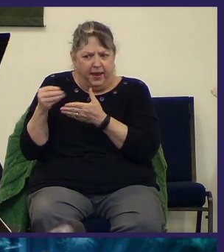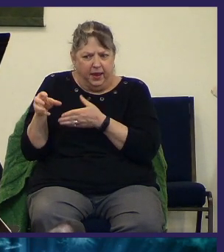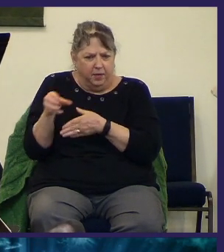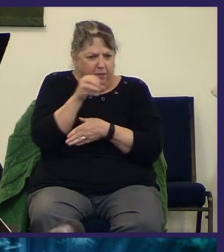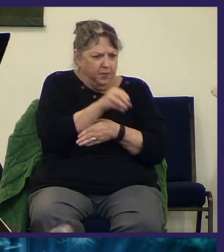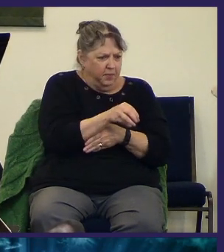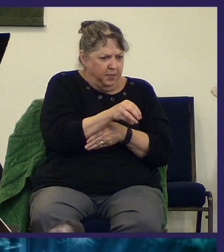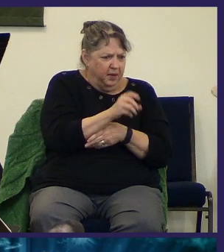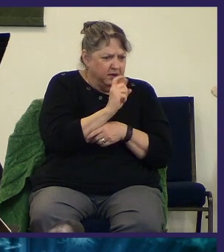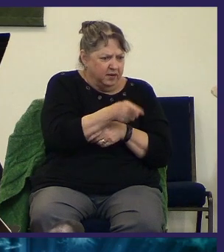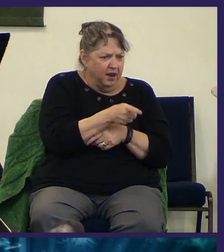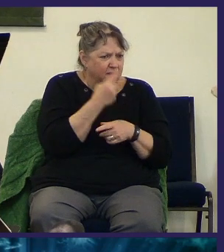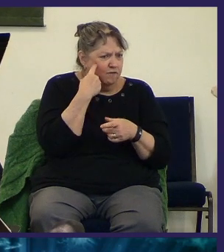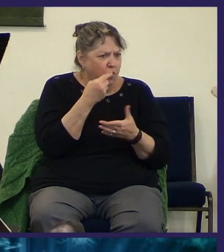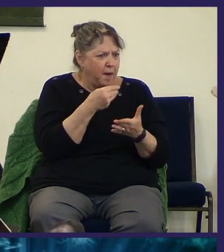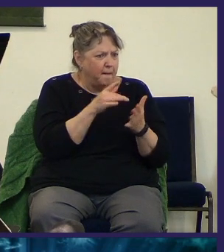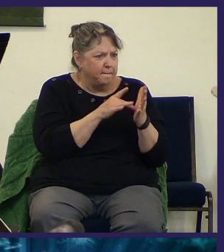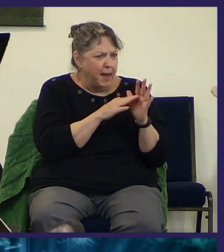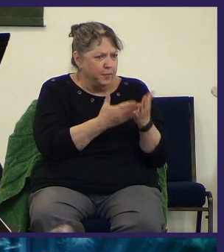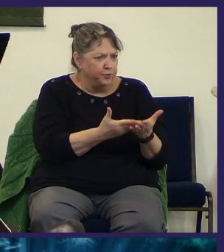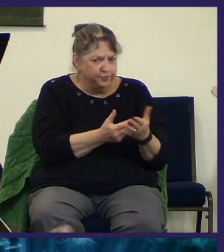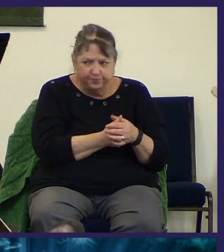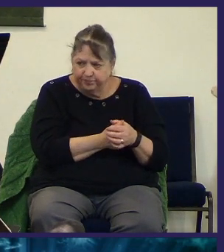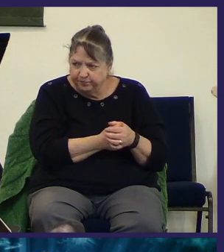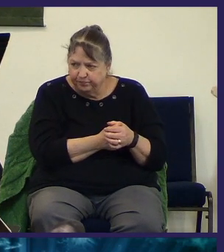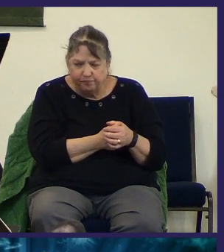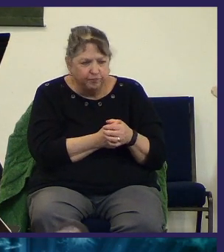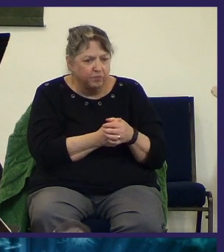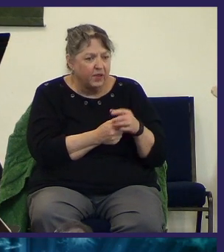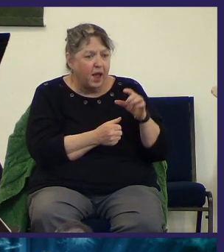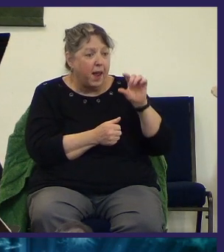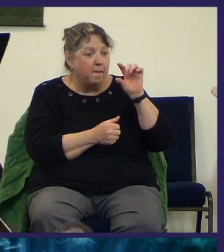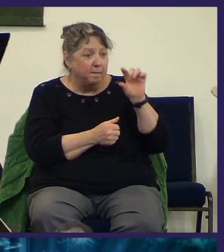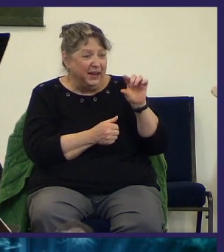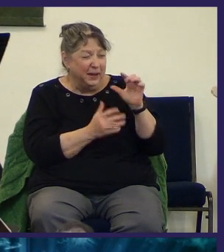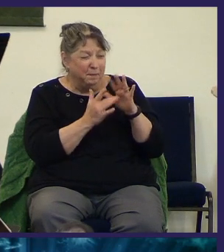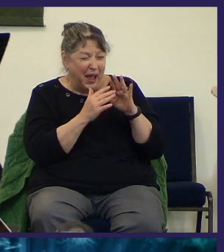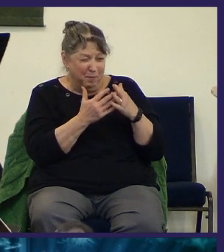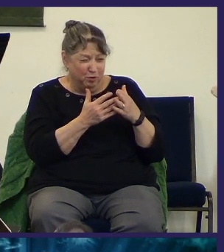five dollars would buy a full buy purchase a full bible